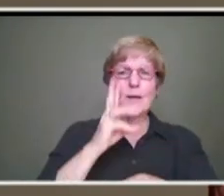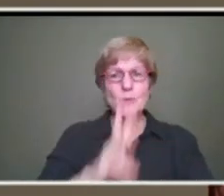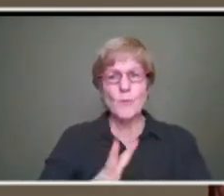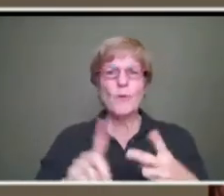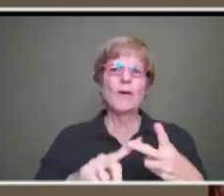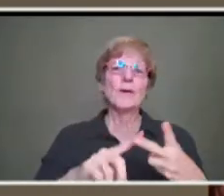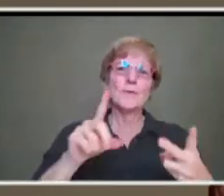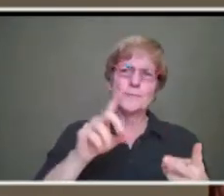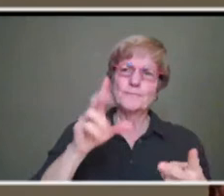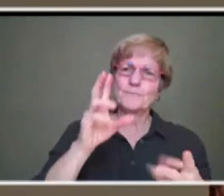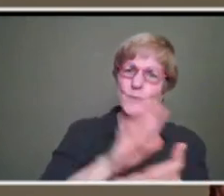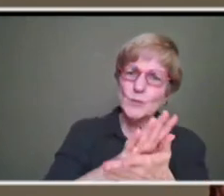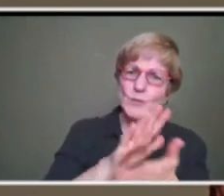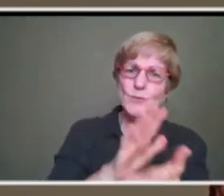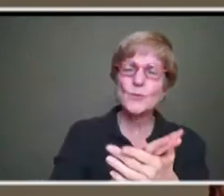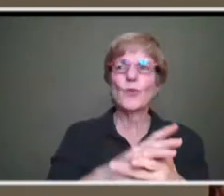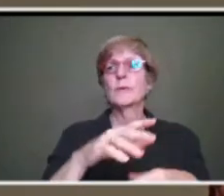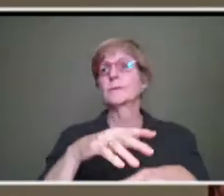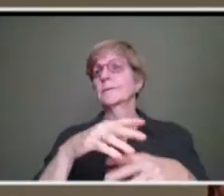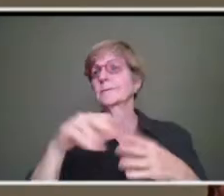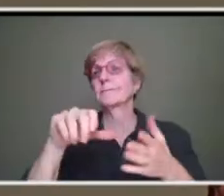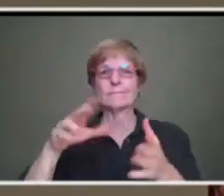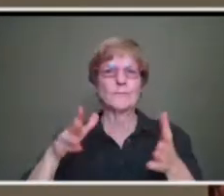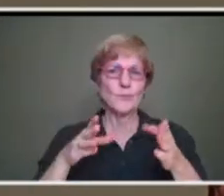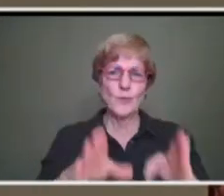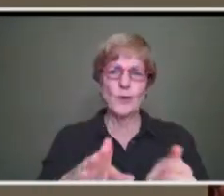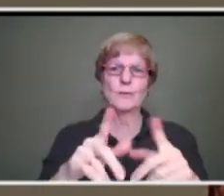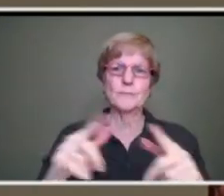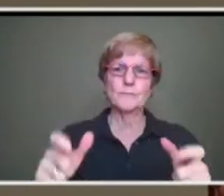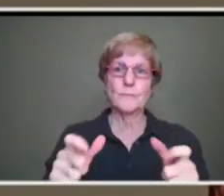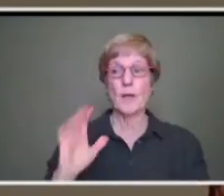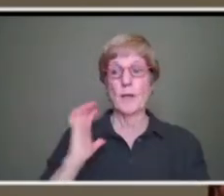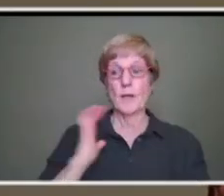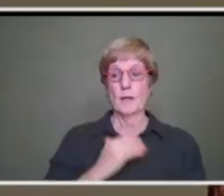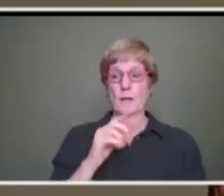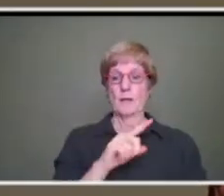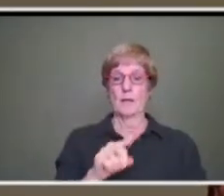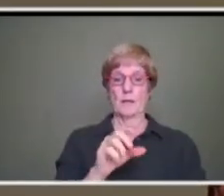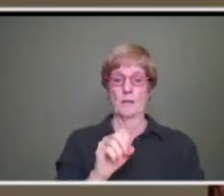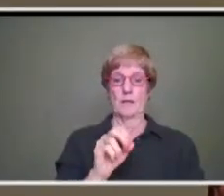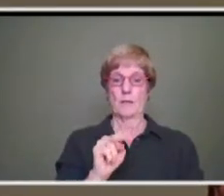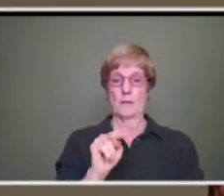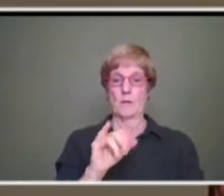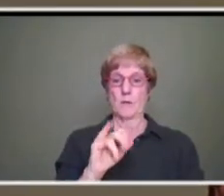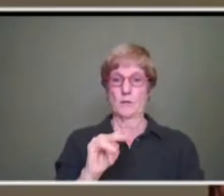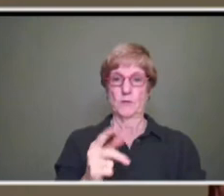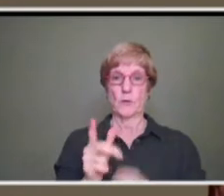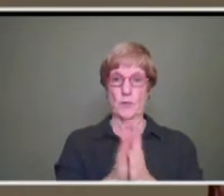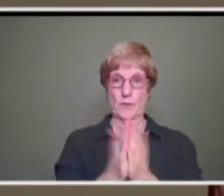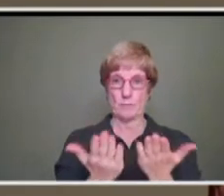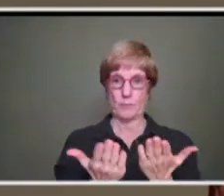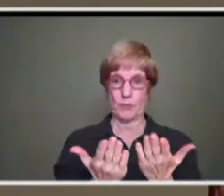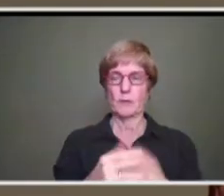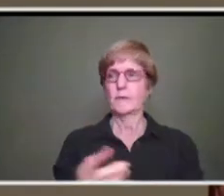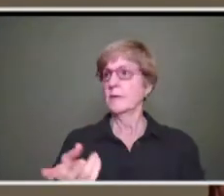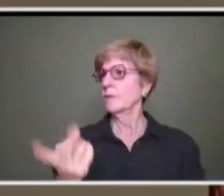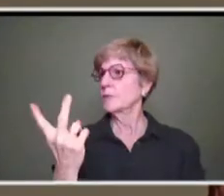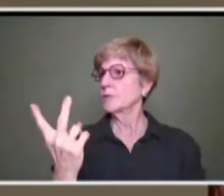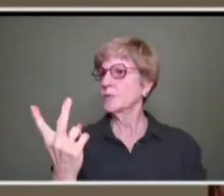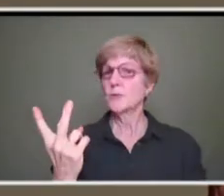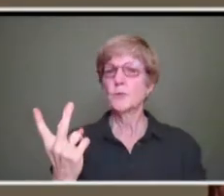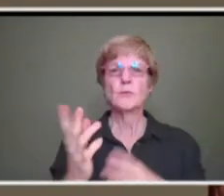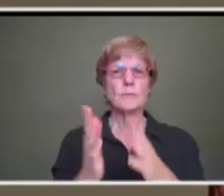so I I the the map you all saw in our in our zoning book there were two petitions but they were like I don't know